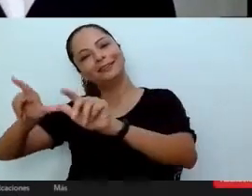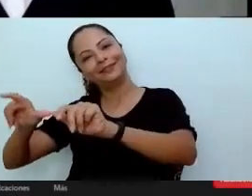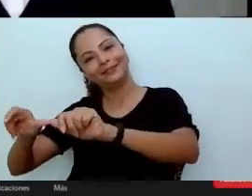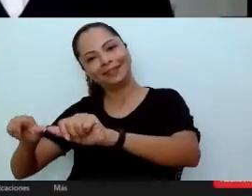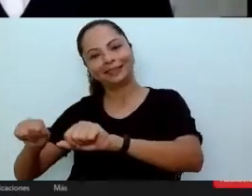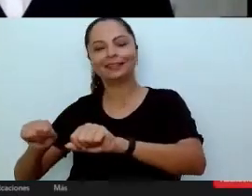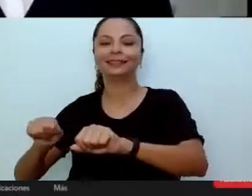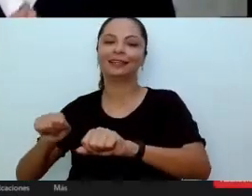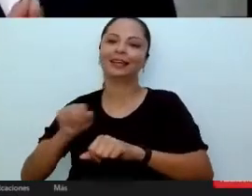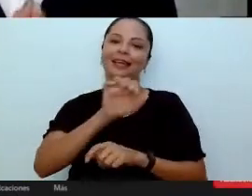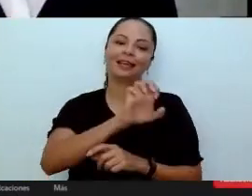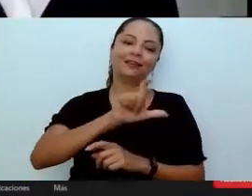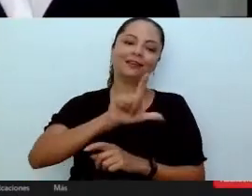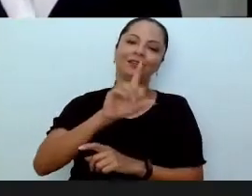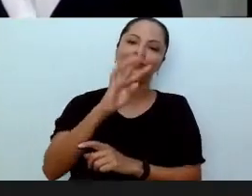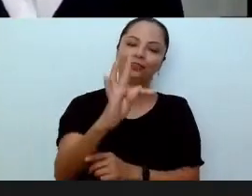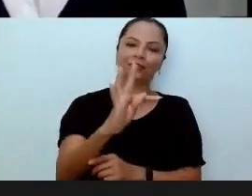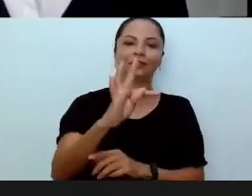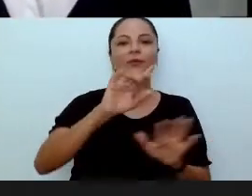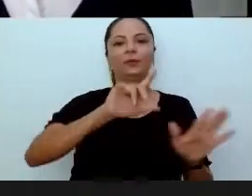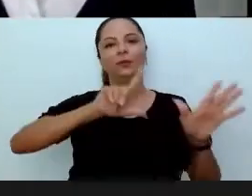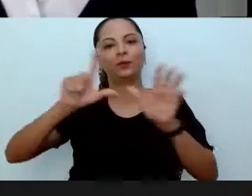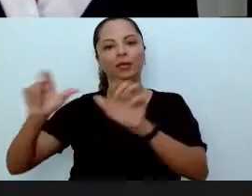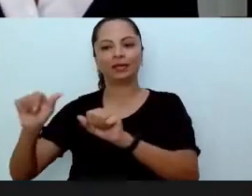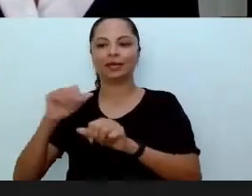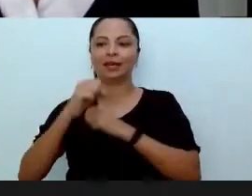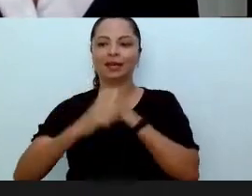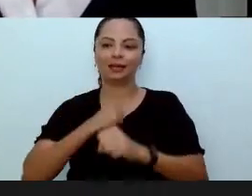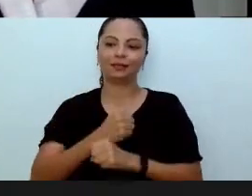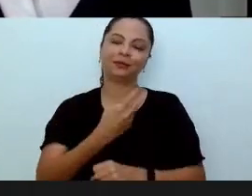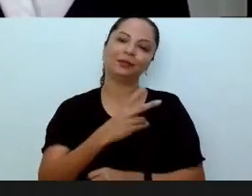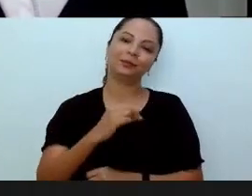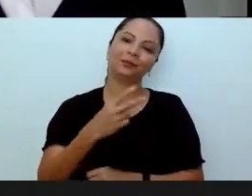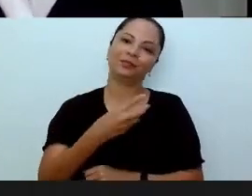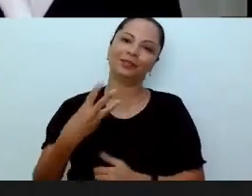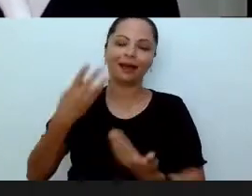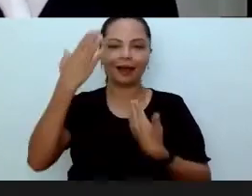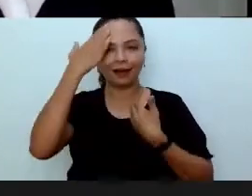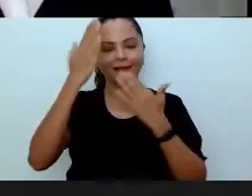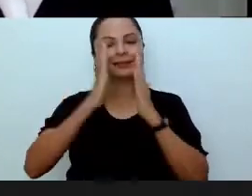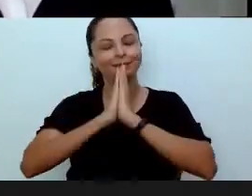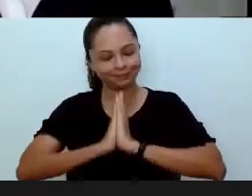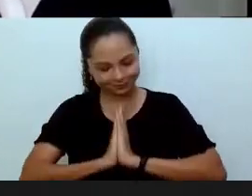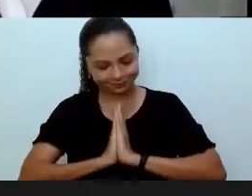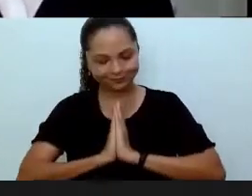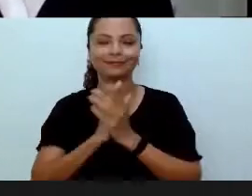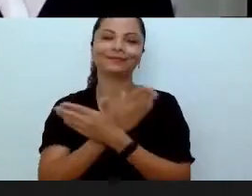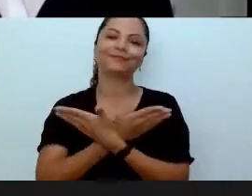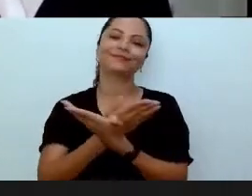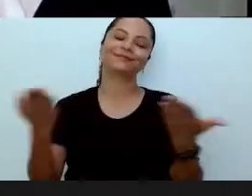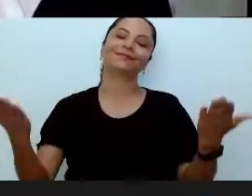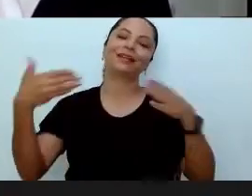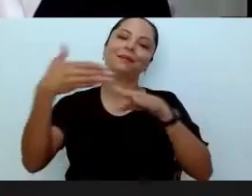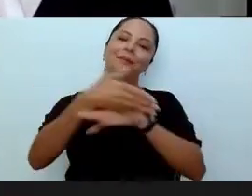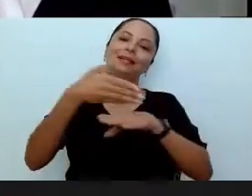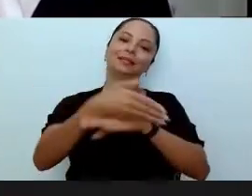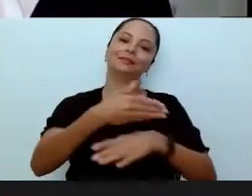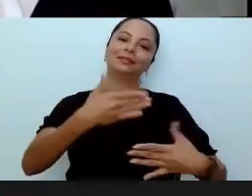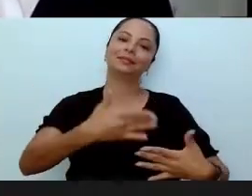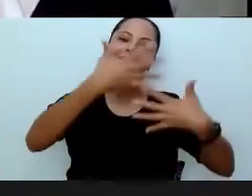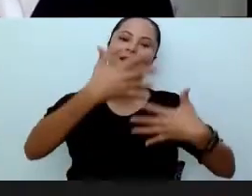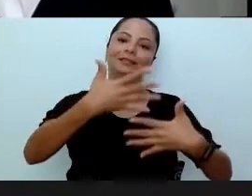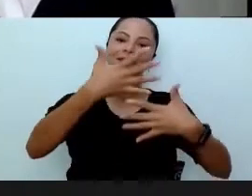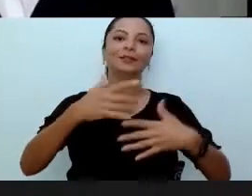thank you, everyone, for all your participation on the chat. It was amazing. It was really nice to